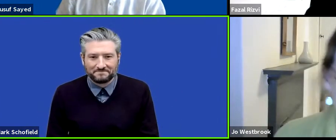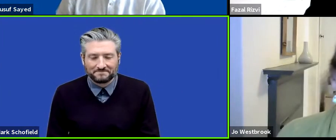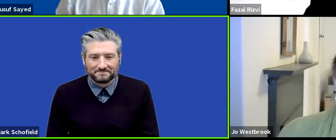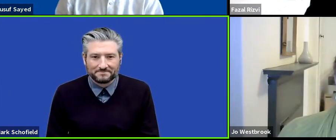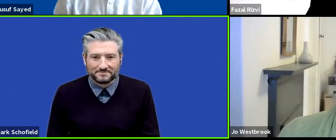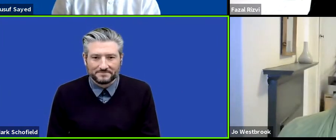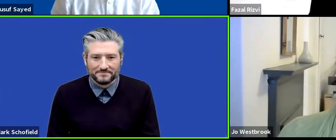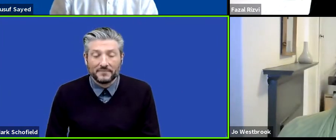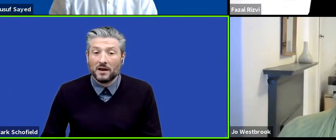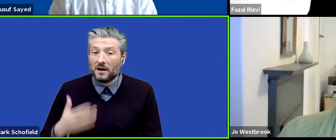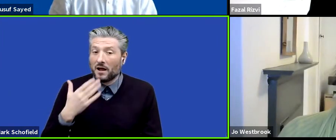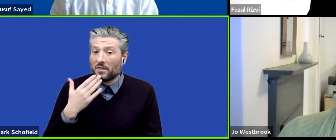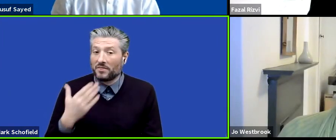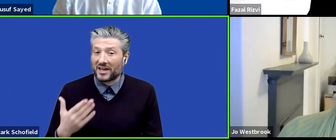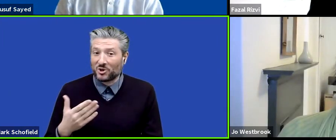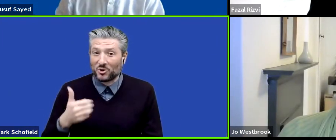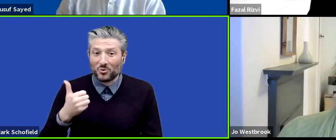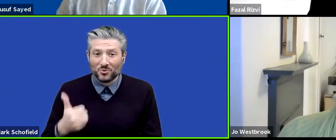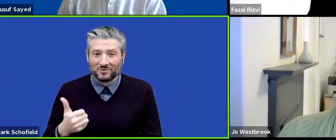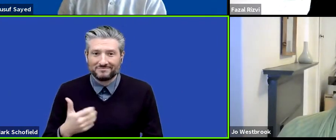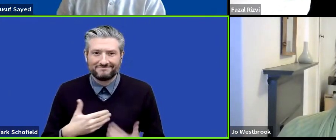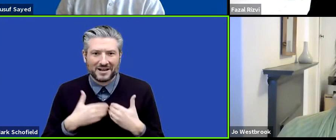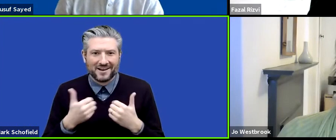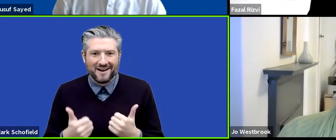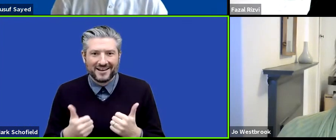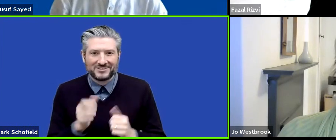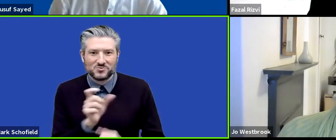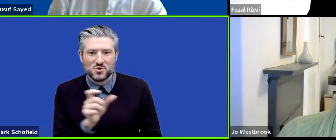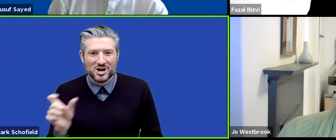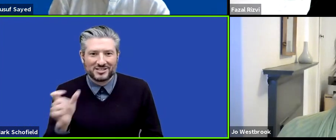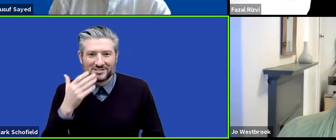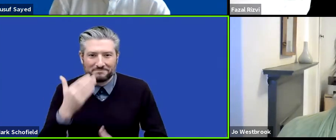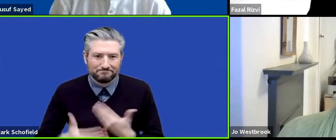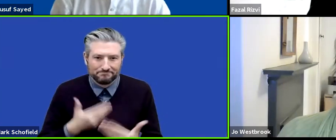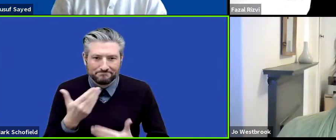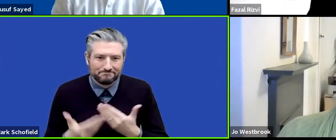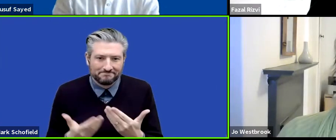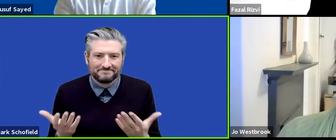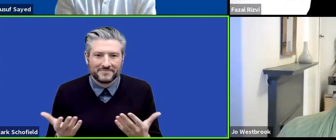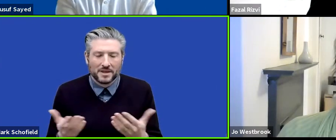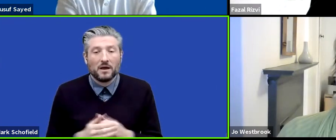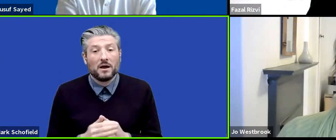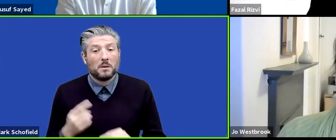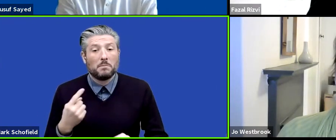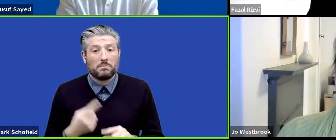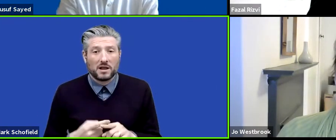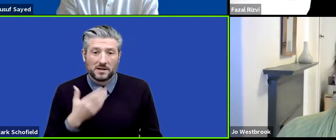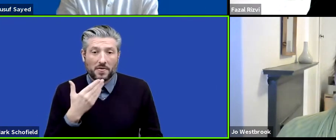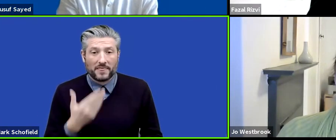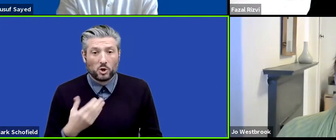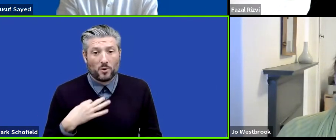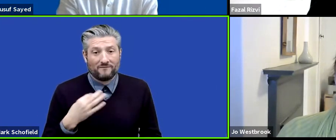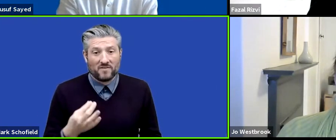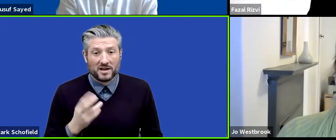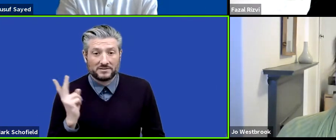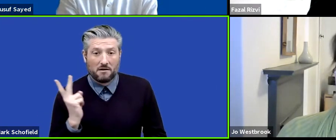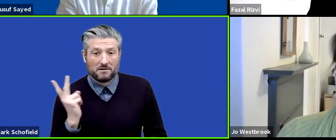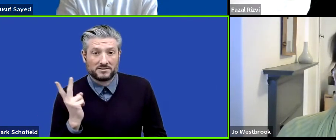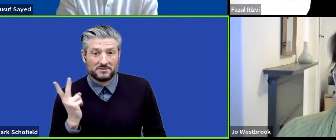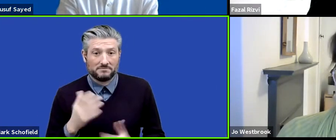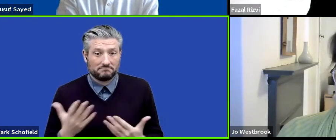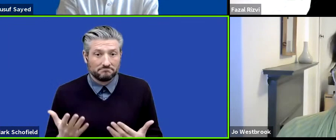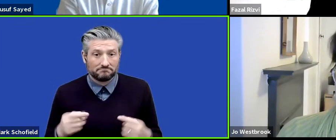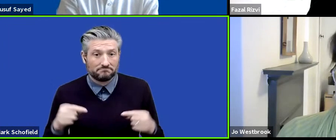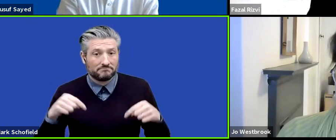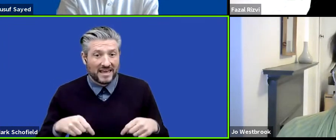introduction, Joe. And thank you for the organizers for inviting Fazal and I to engage in a